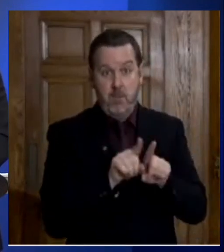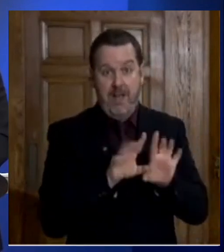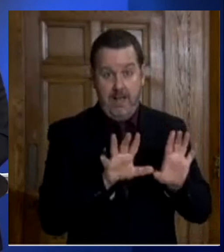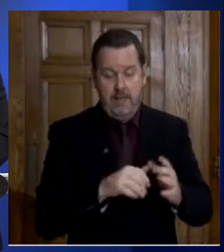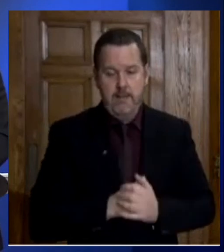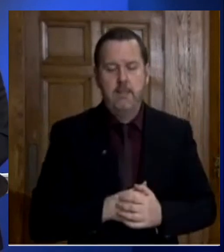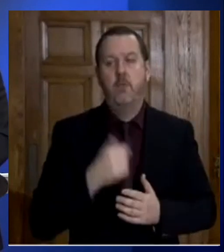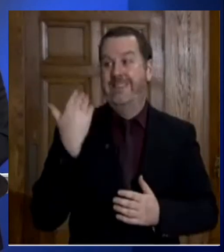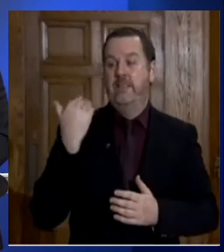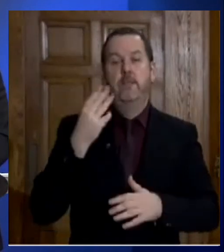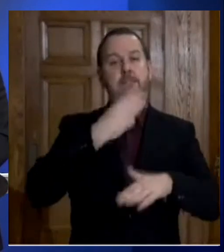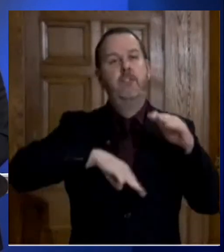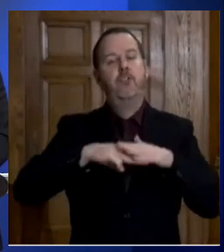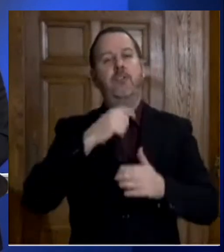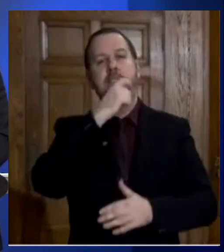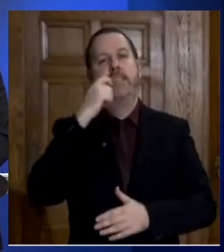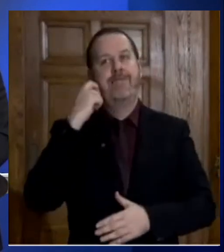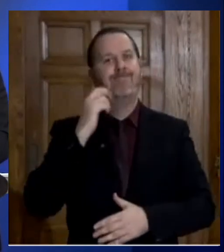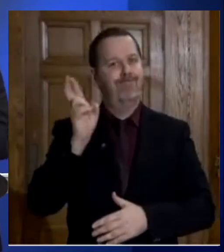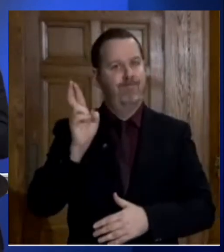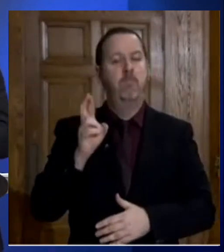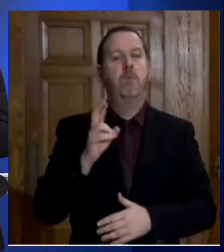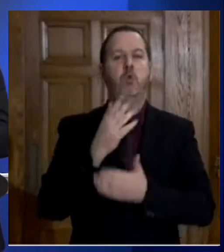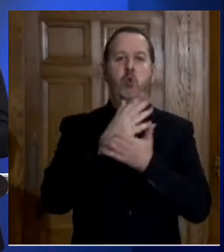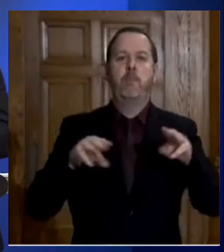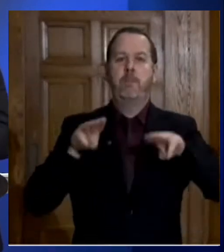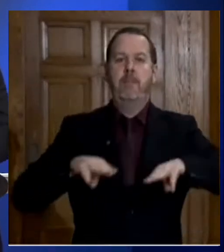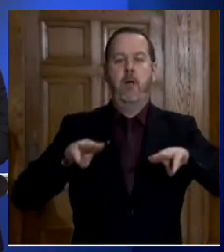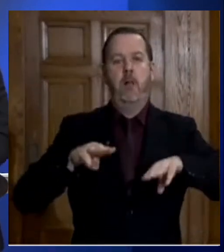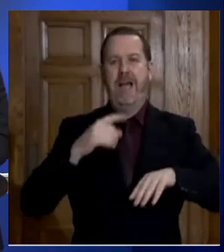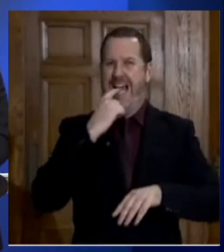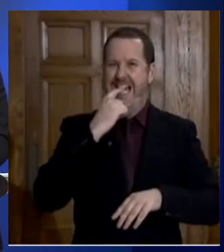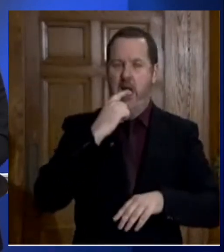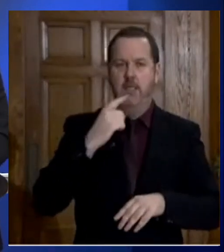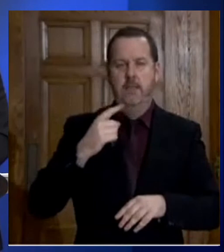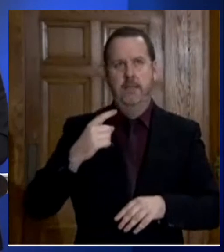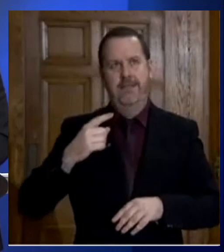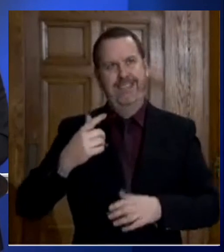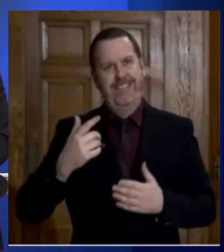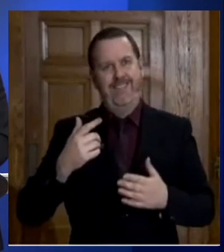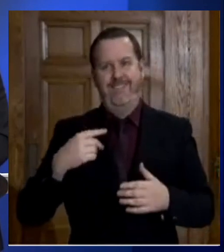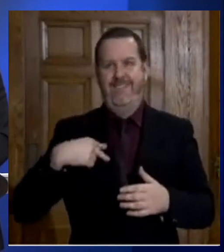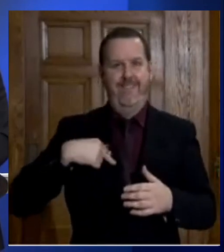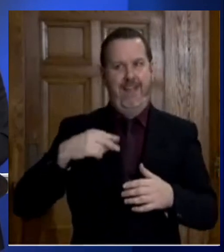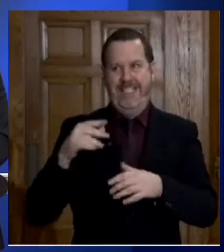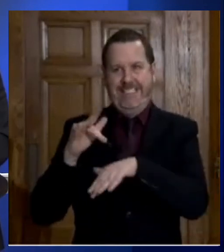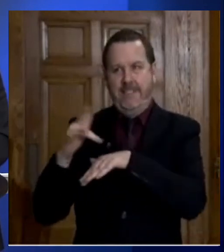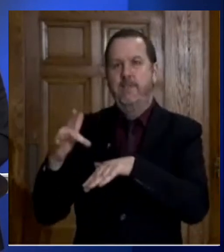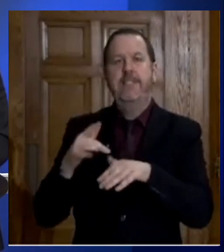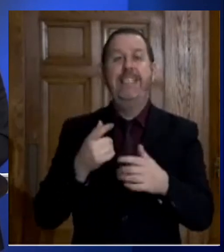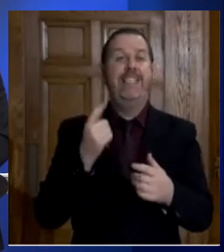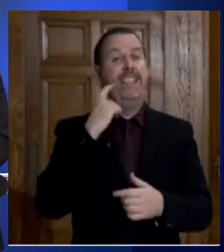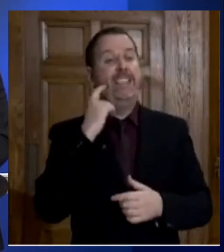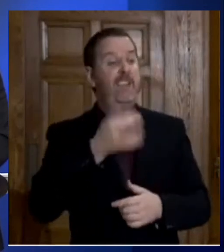Minister has said, for those individuals who are highly sensitised, and therefore it's very difficult to find matches, that the